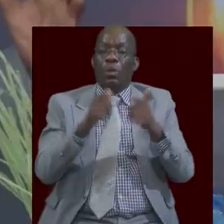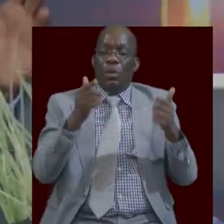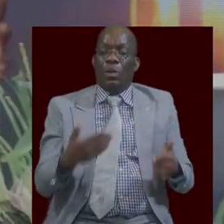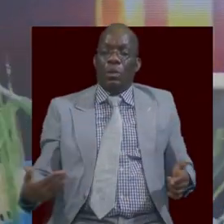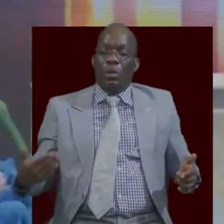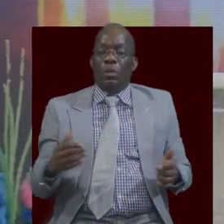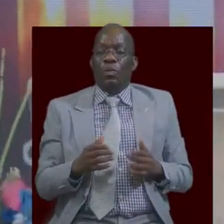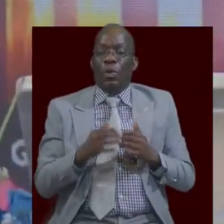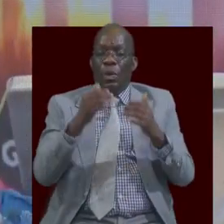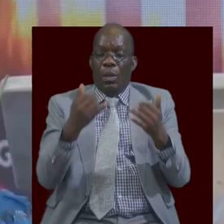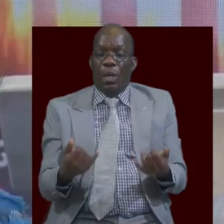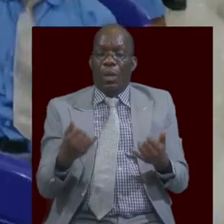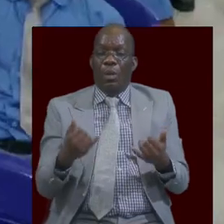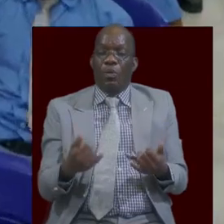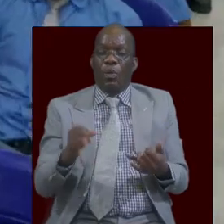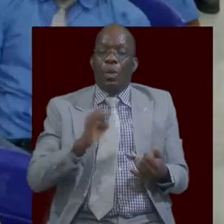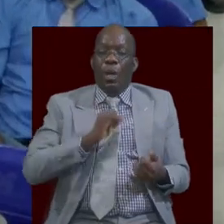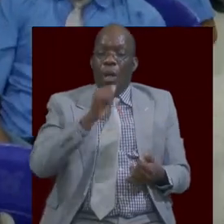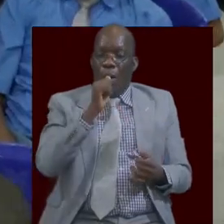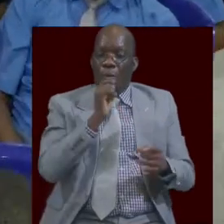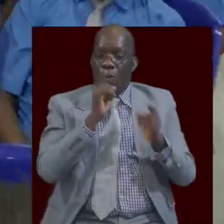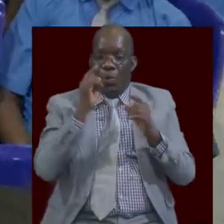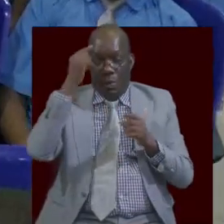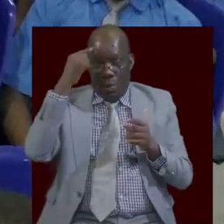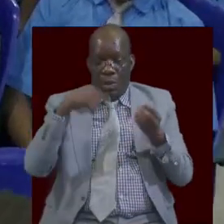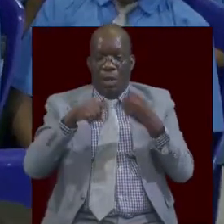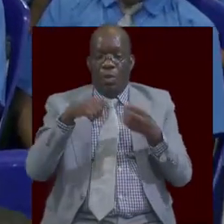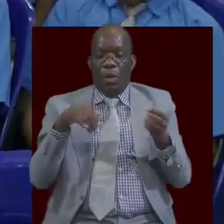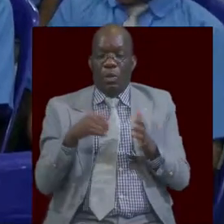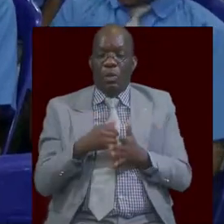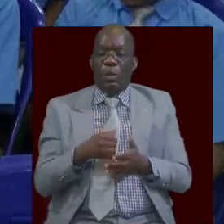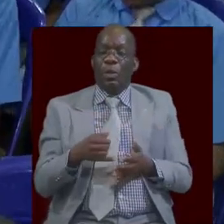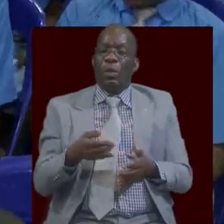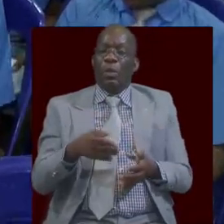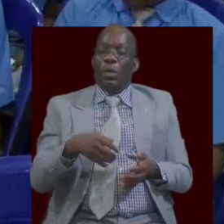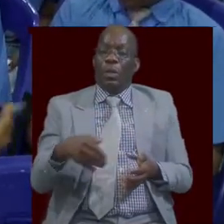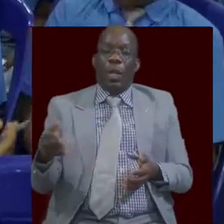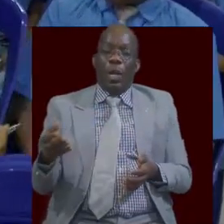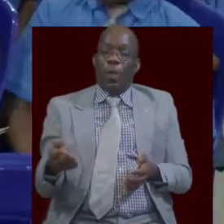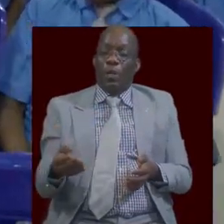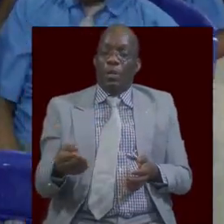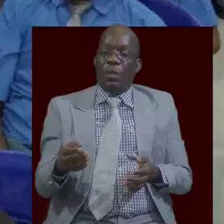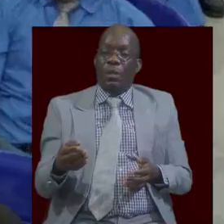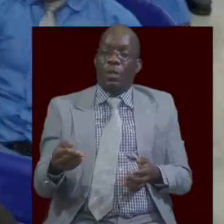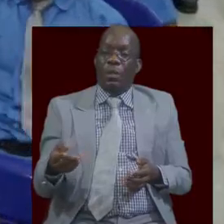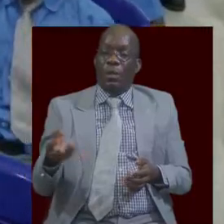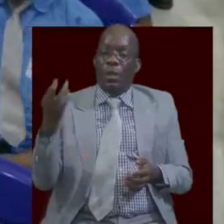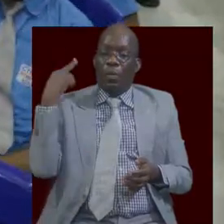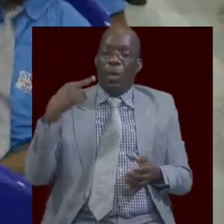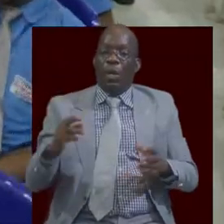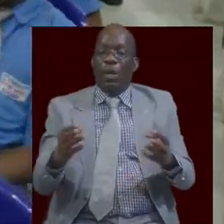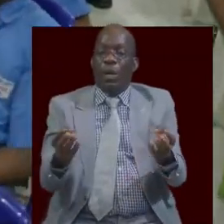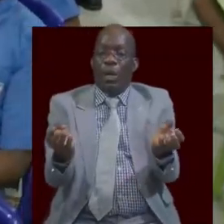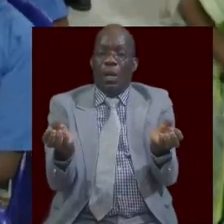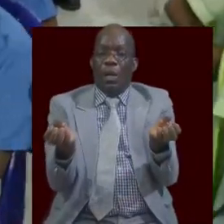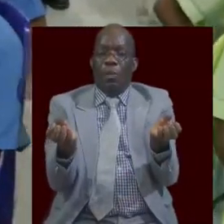Now, I'm thinking about it. There were lepers in the land, and no leper came